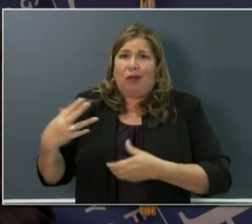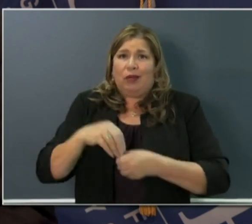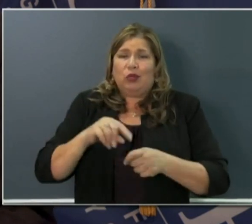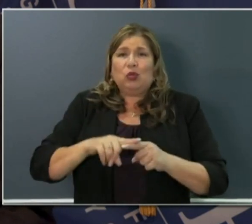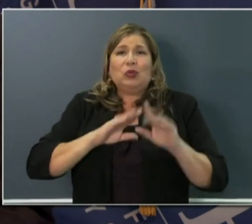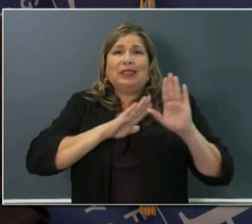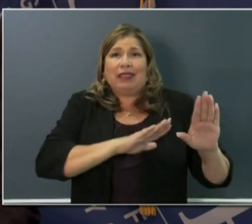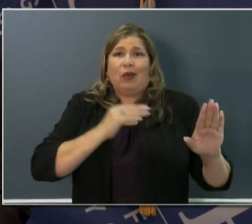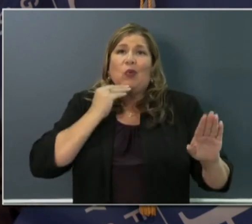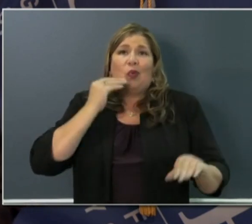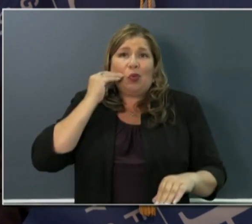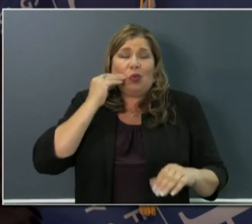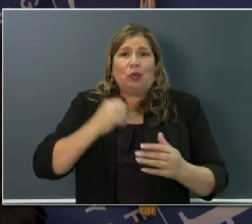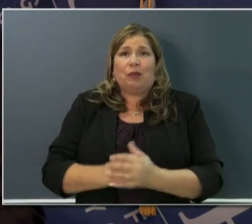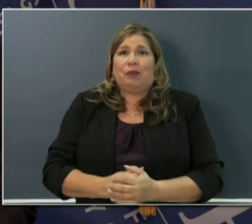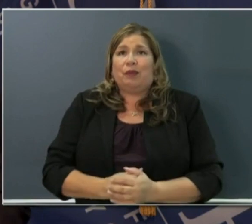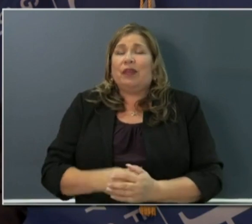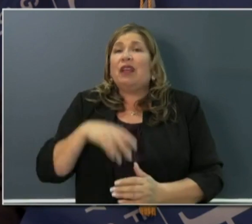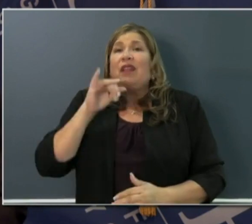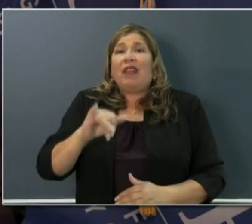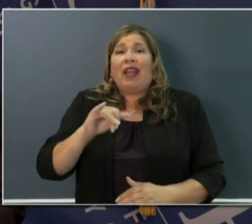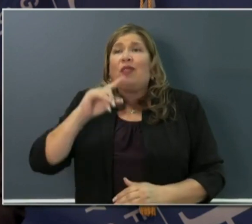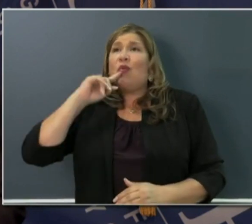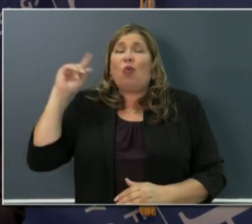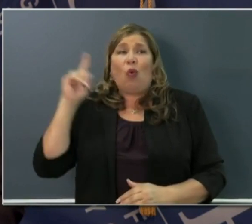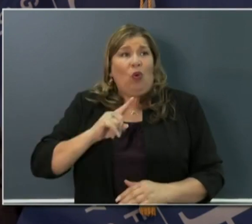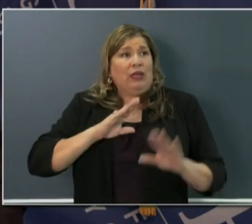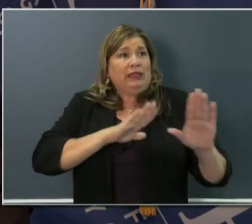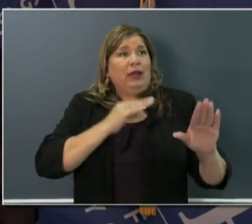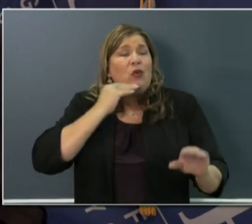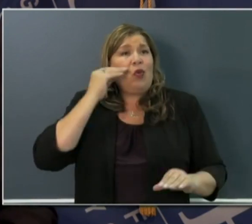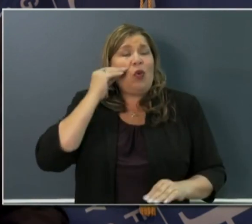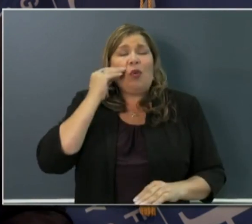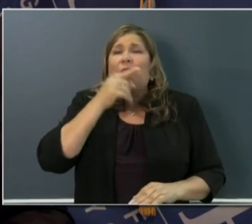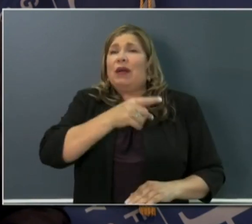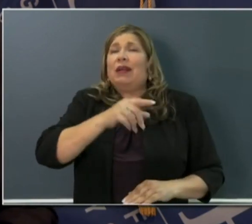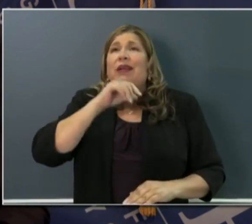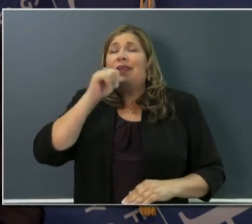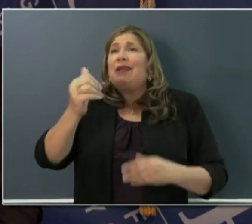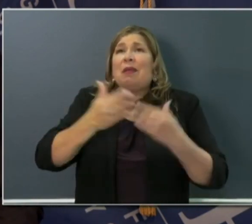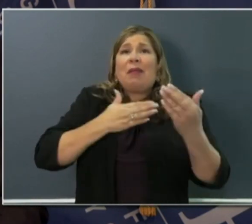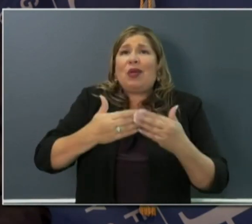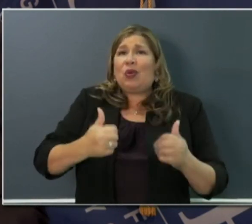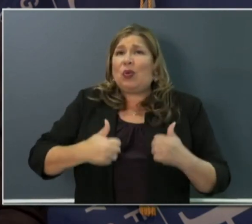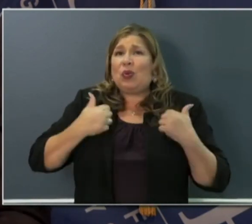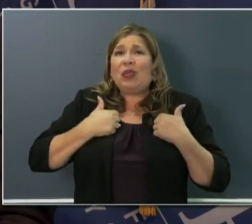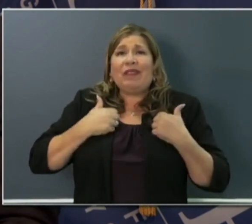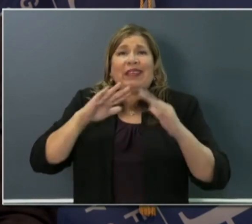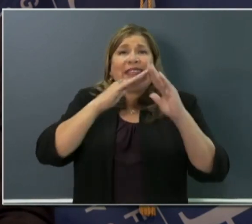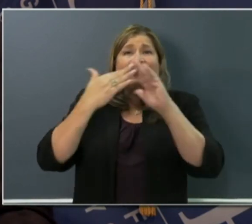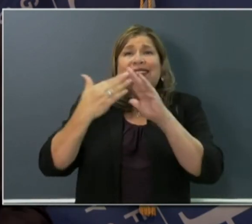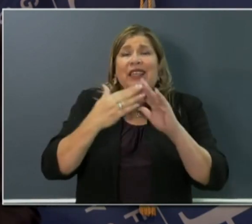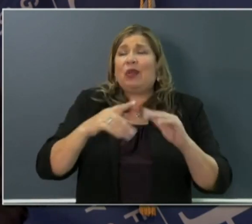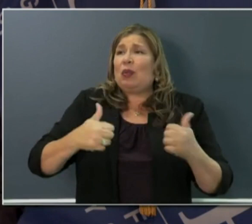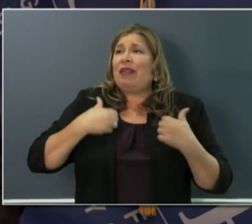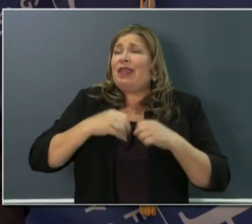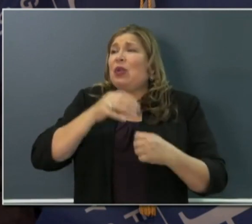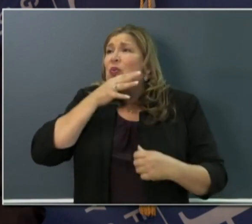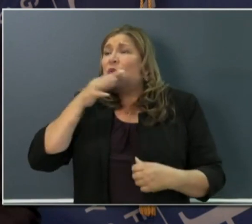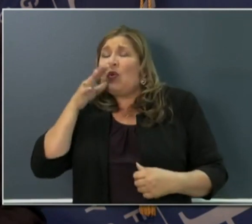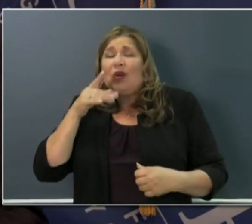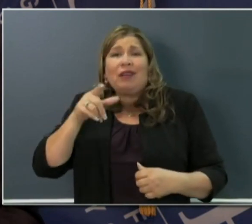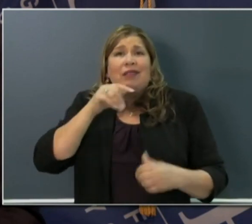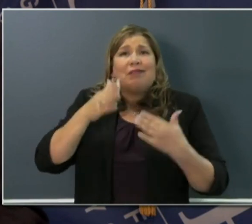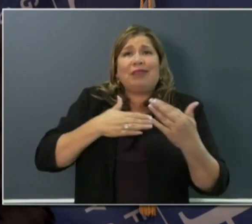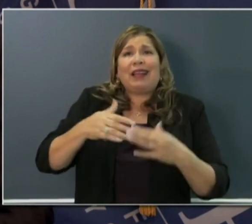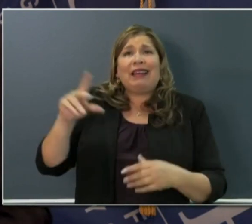orders are real. They are a bipartisan order. They're not a rural order and an urban order. They're not a Democratic order or a Republican